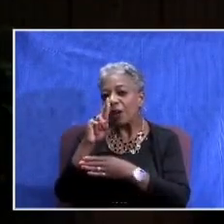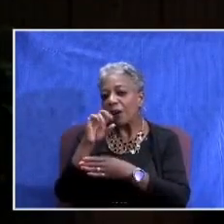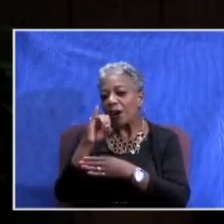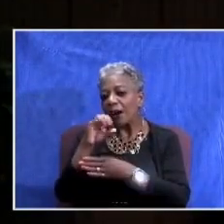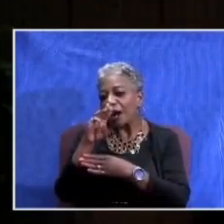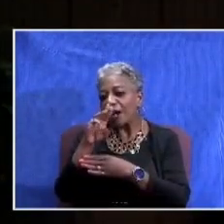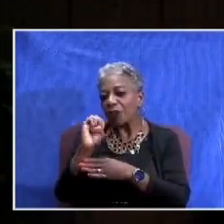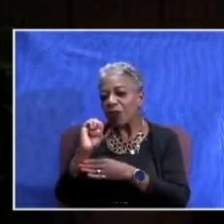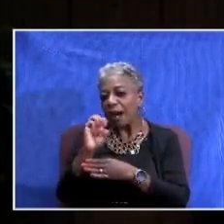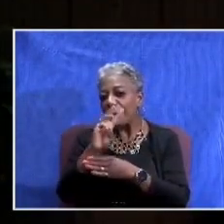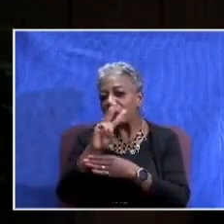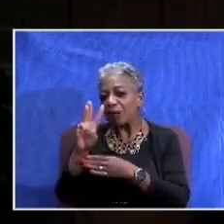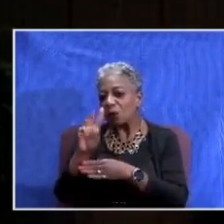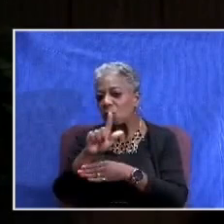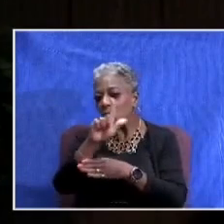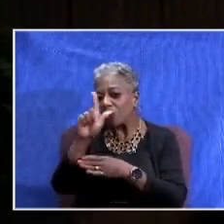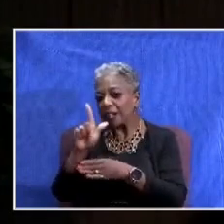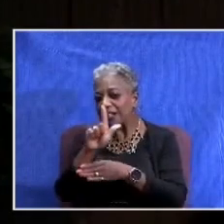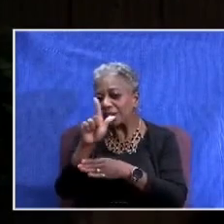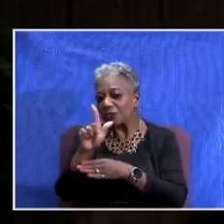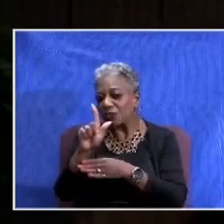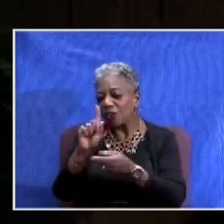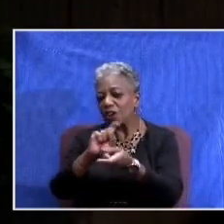Trump's tax breaks